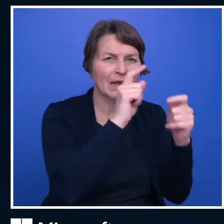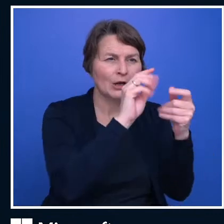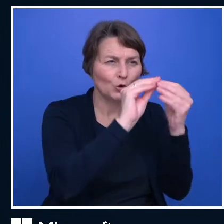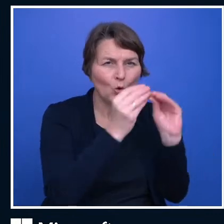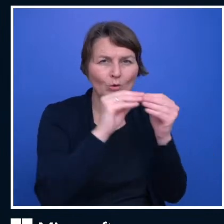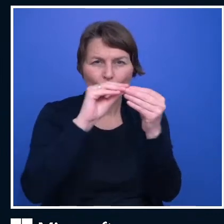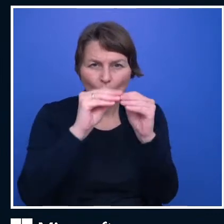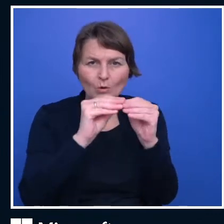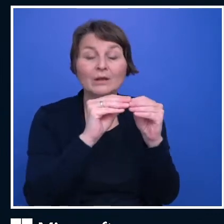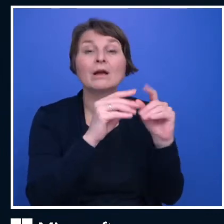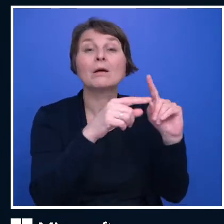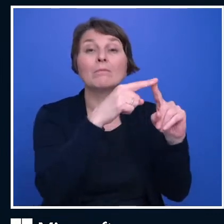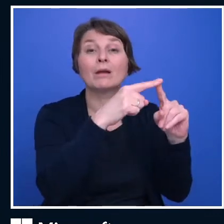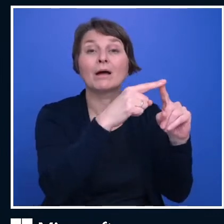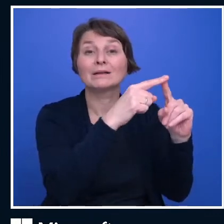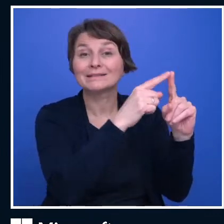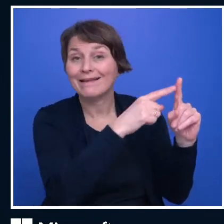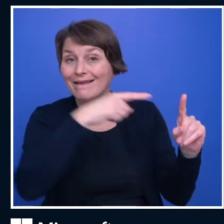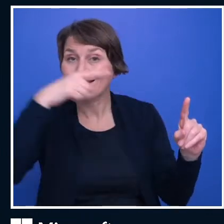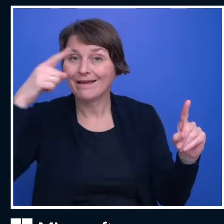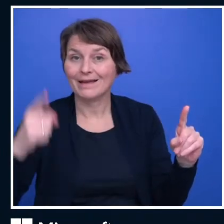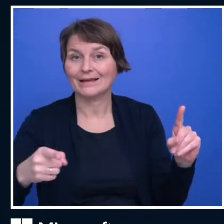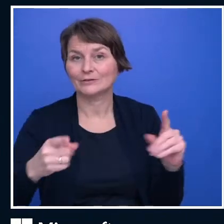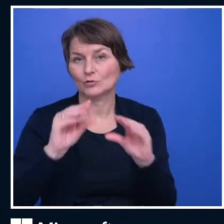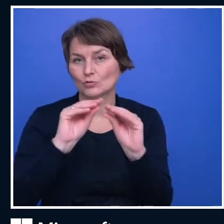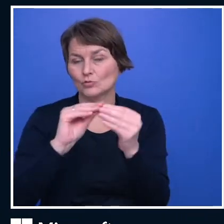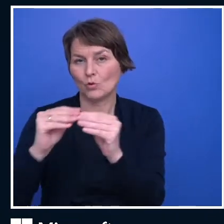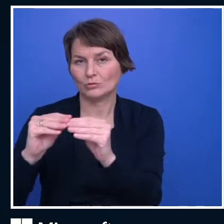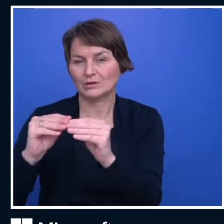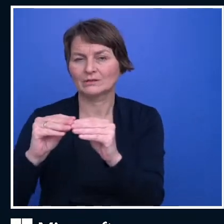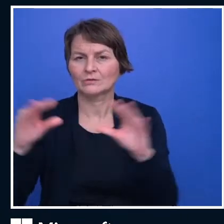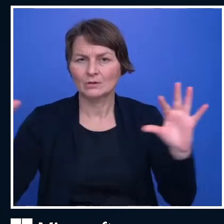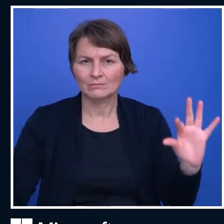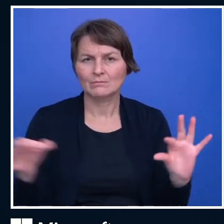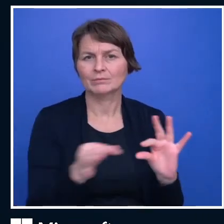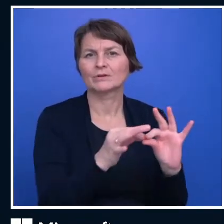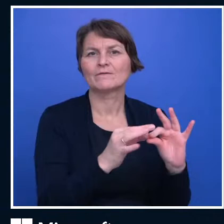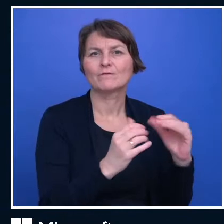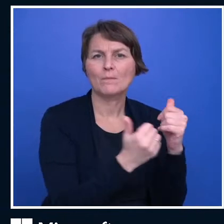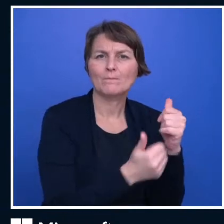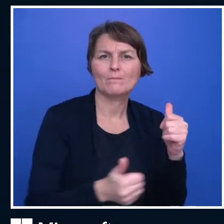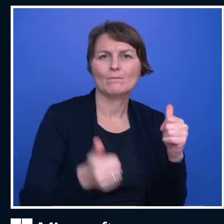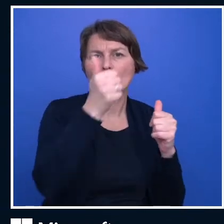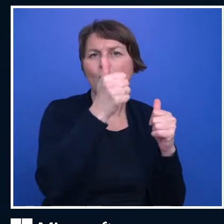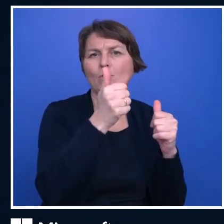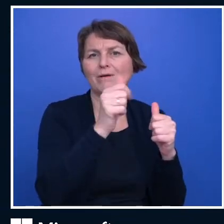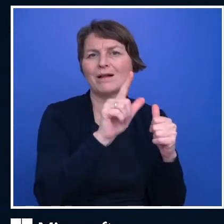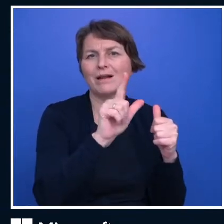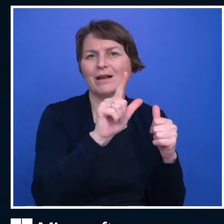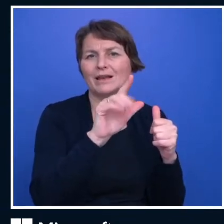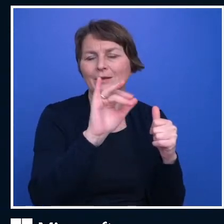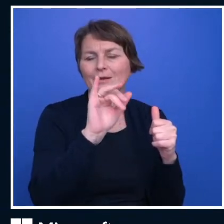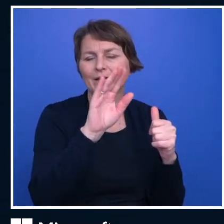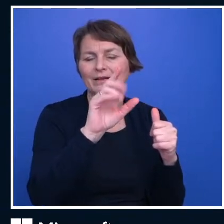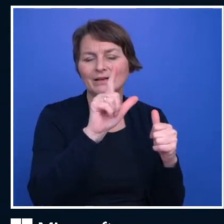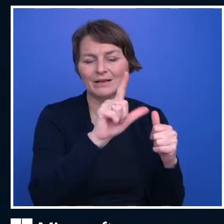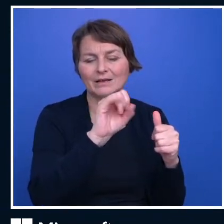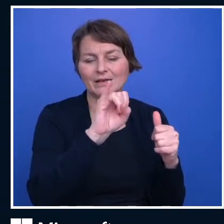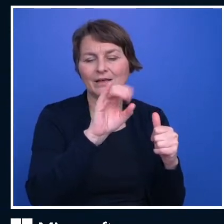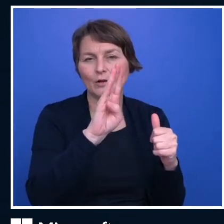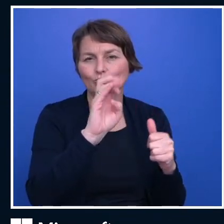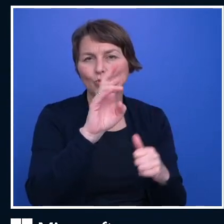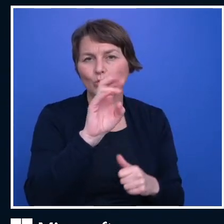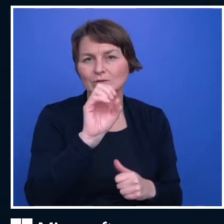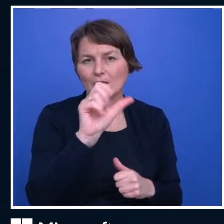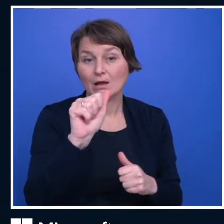core libraries of Librosa, such as librosa.feature. You can check out the official documentation. I guess the link